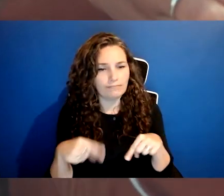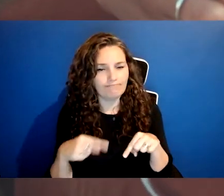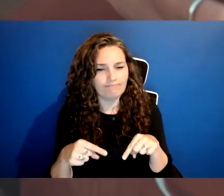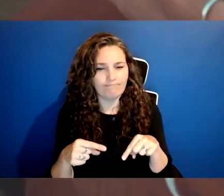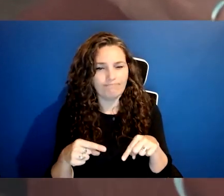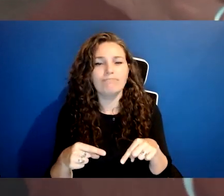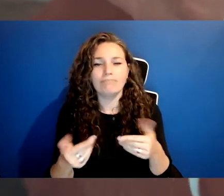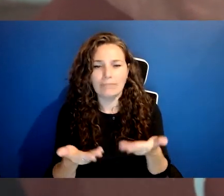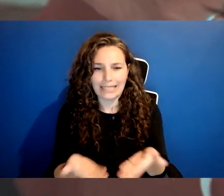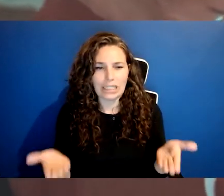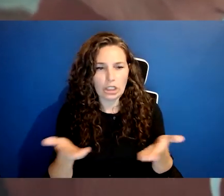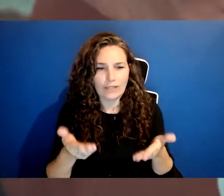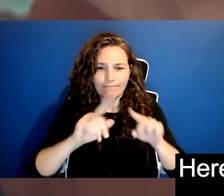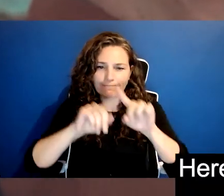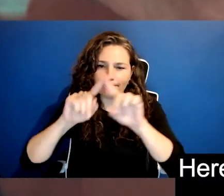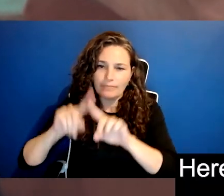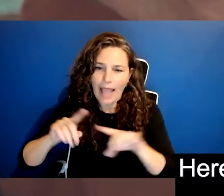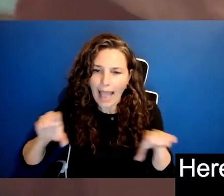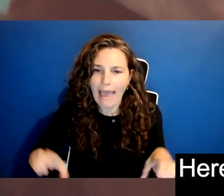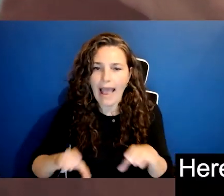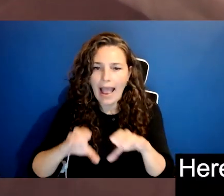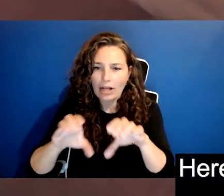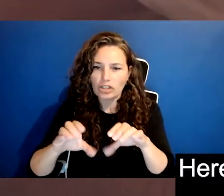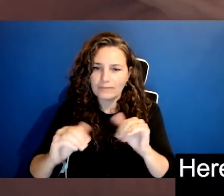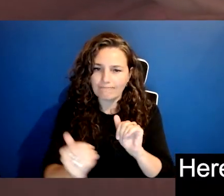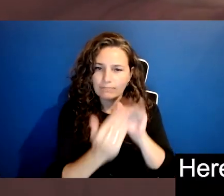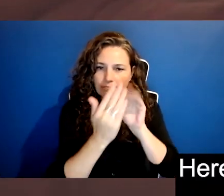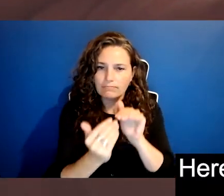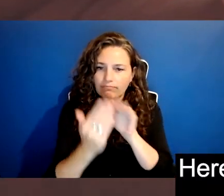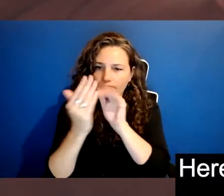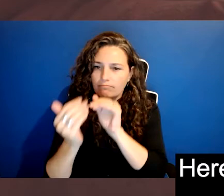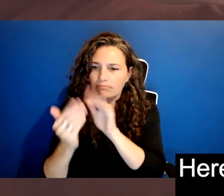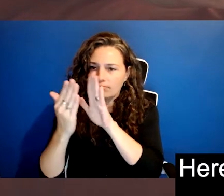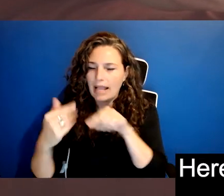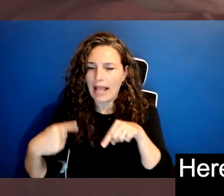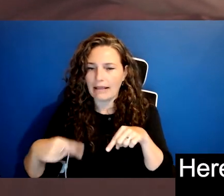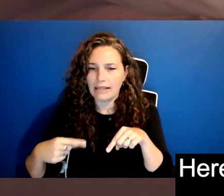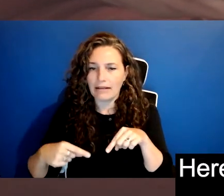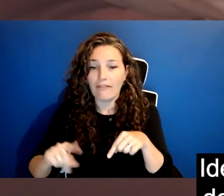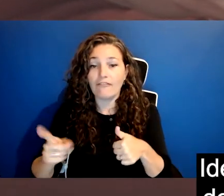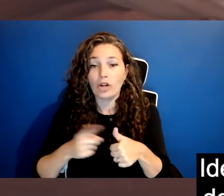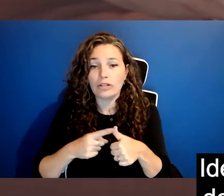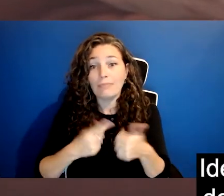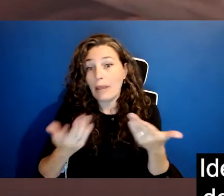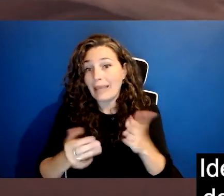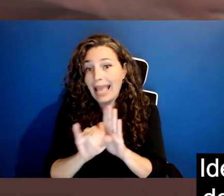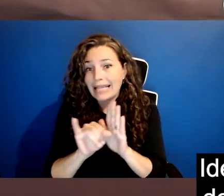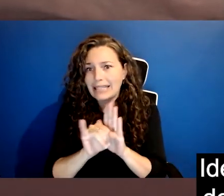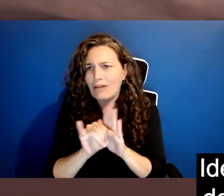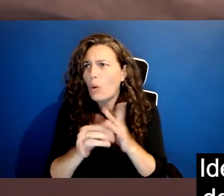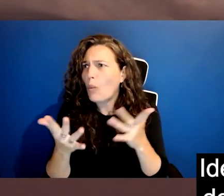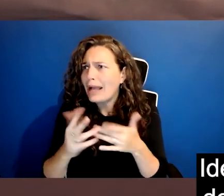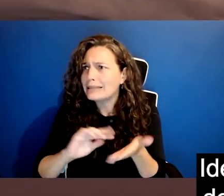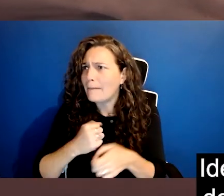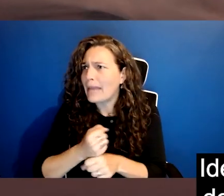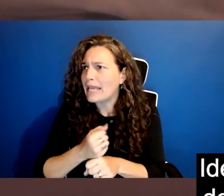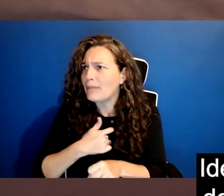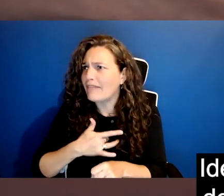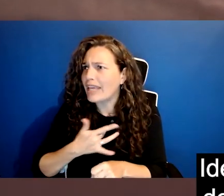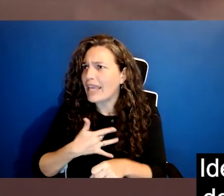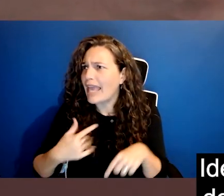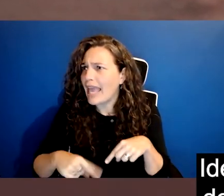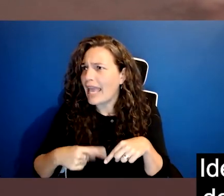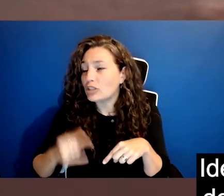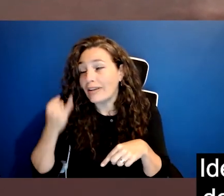Here are some actions you can take to address your anxiety. Identify what makes you anxious if you